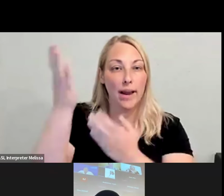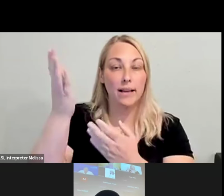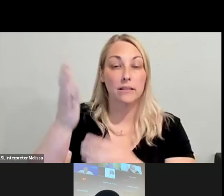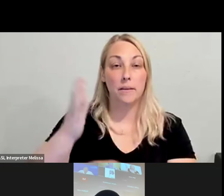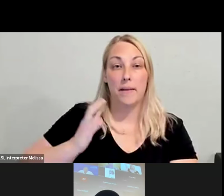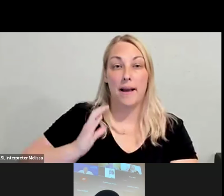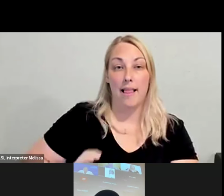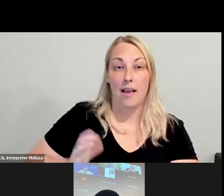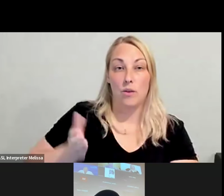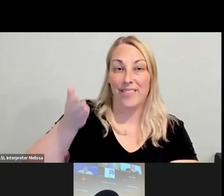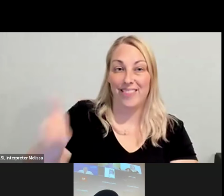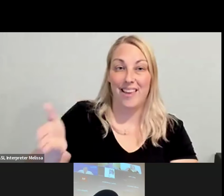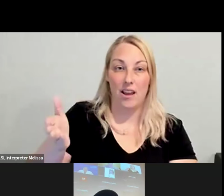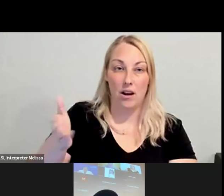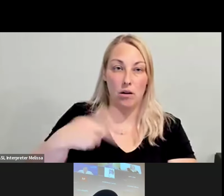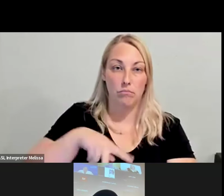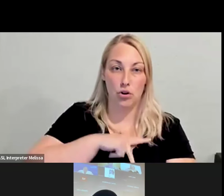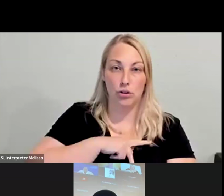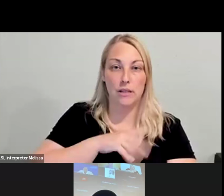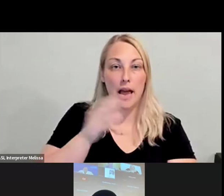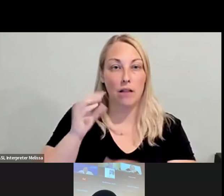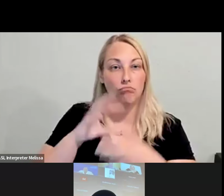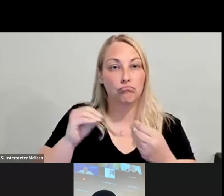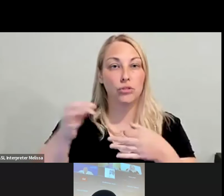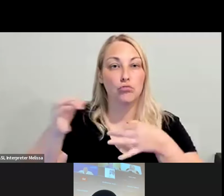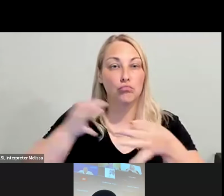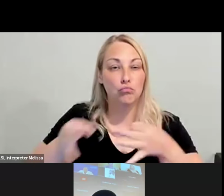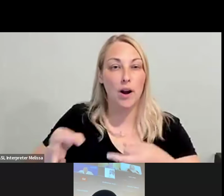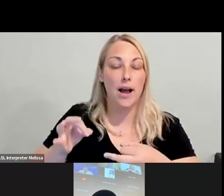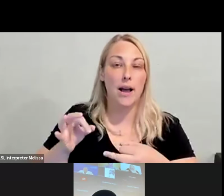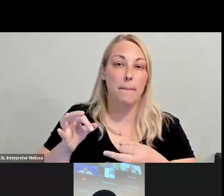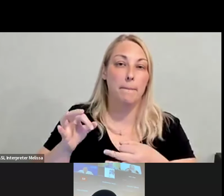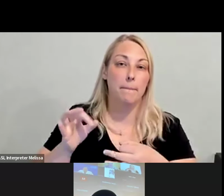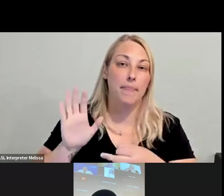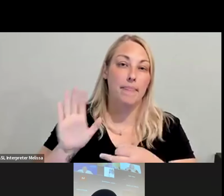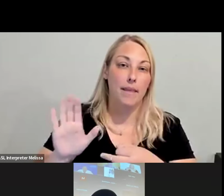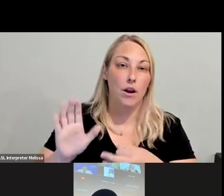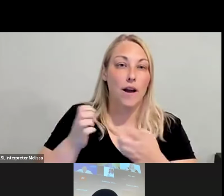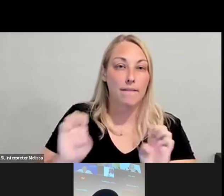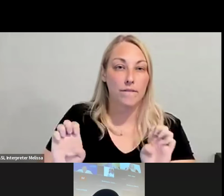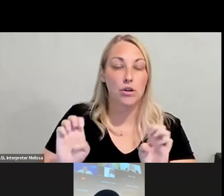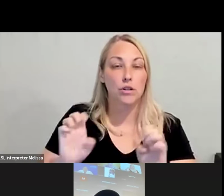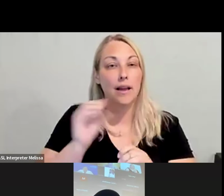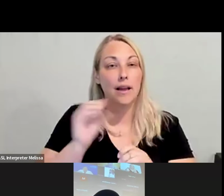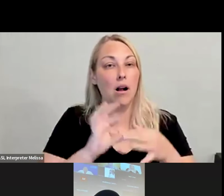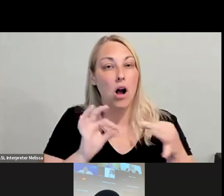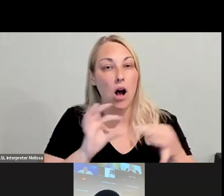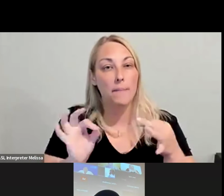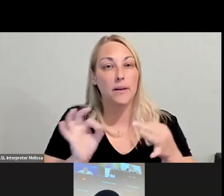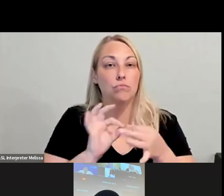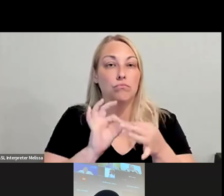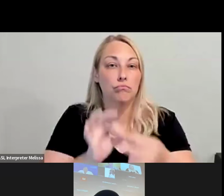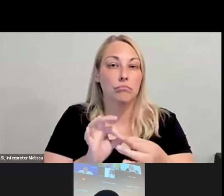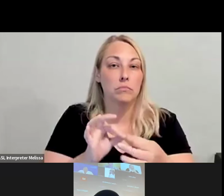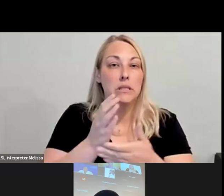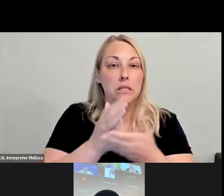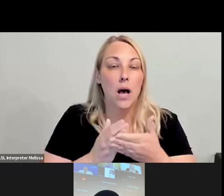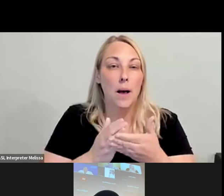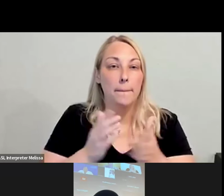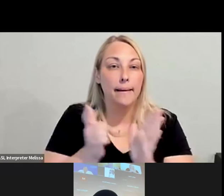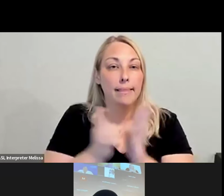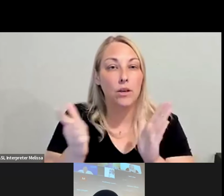personally present and did describe, the efforts that they're doing. There were comments regarding some illegal dumping